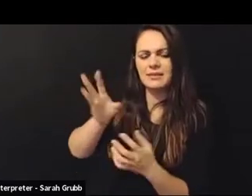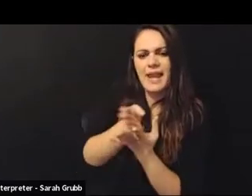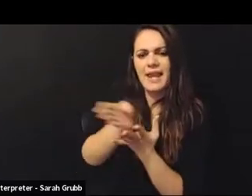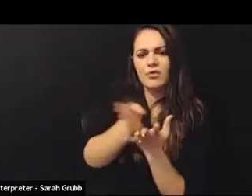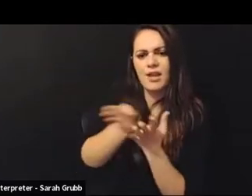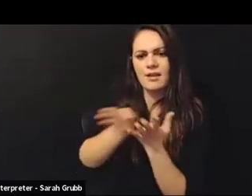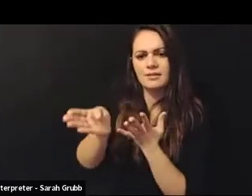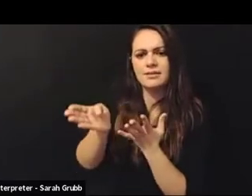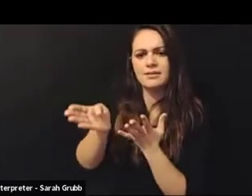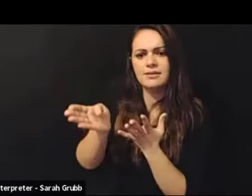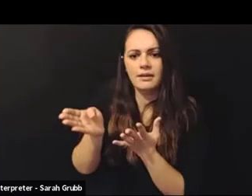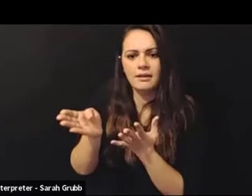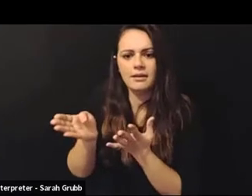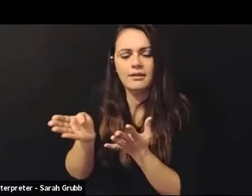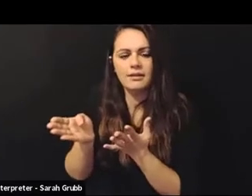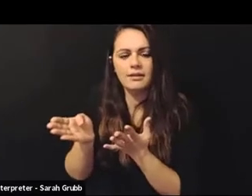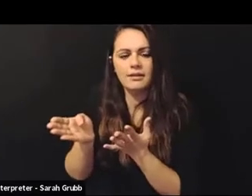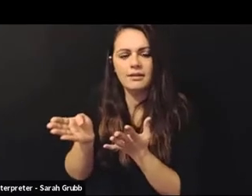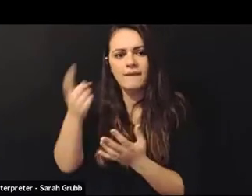dig deeper into.